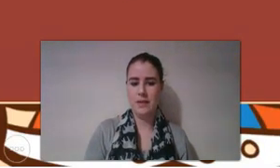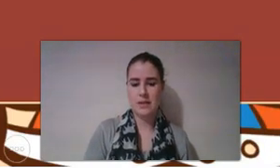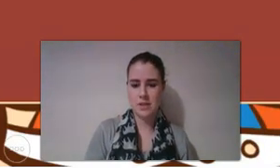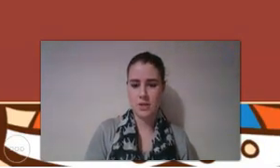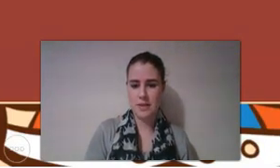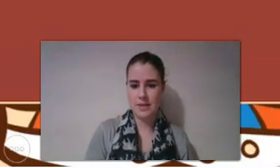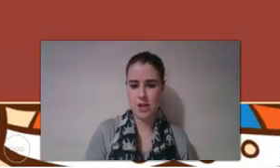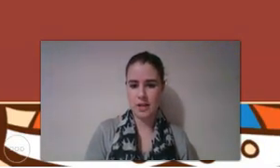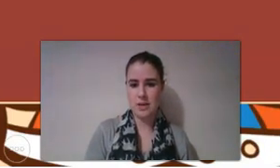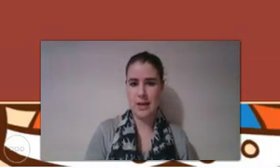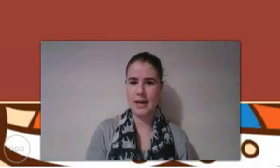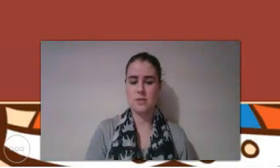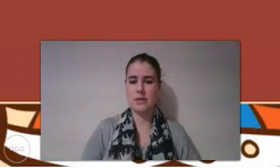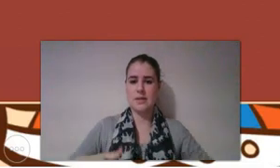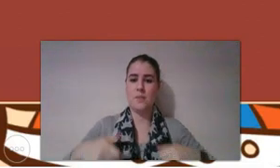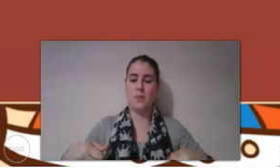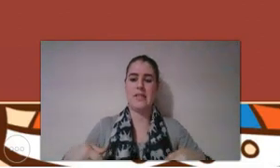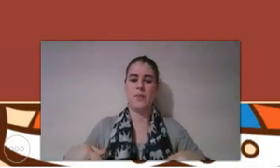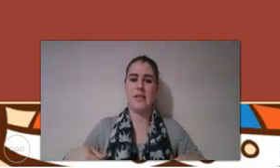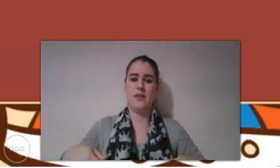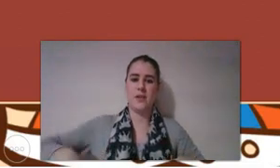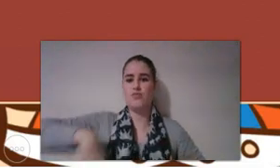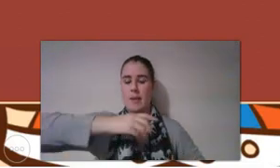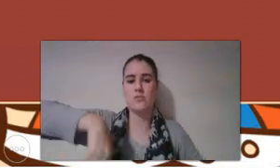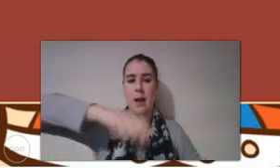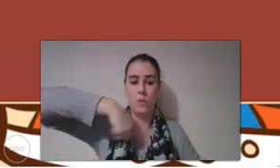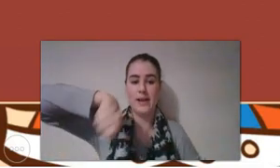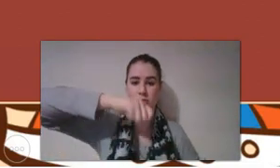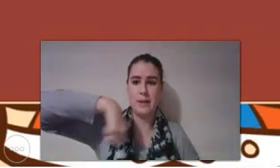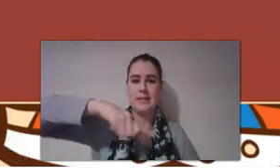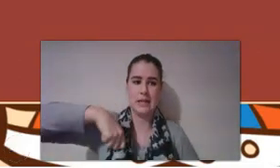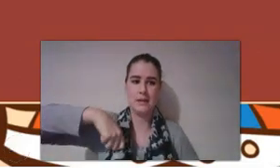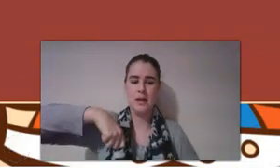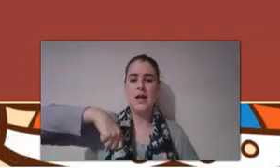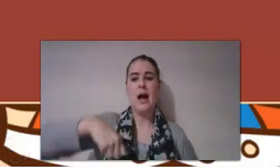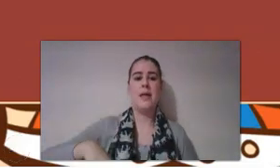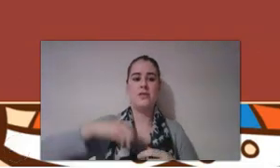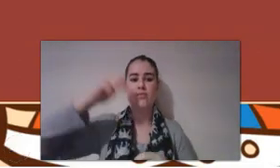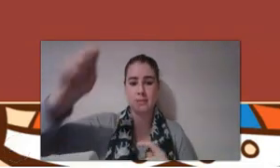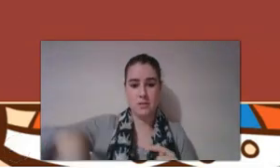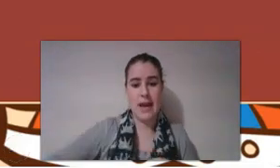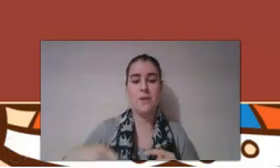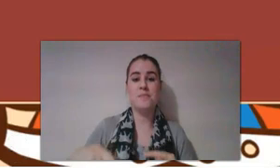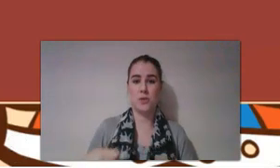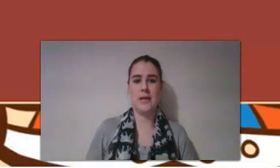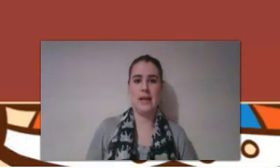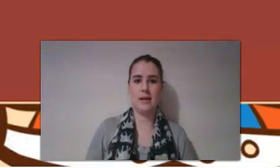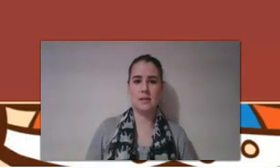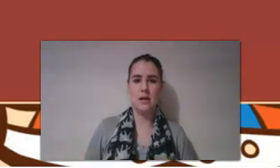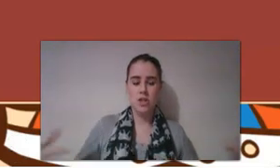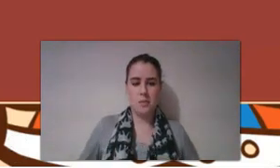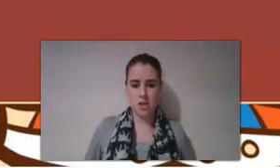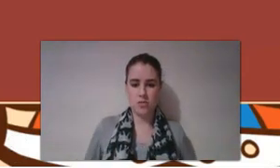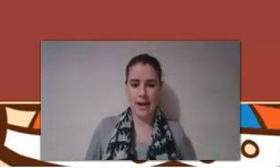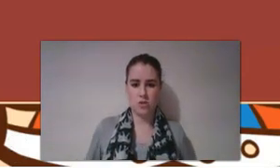Oh, so that's going to be this gentleman here. So, it's a simple piece of material that's wrapped around the waist repeatedly, and then it's wrapped down and between the